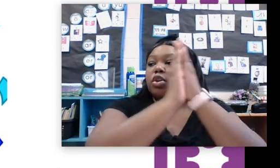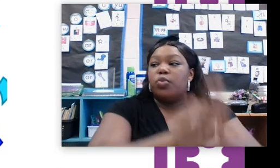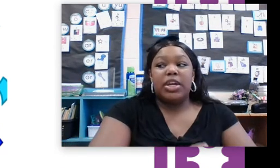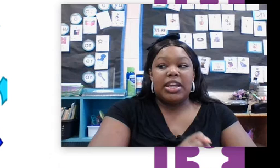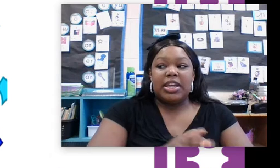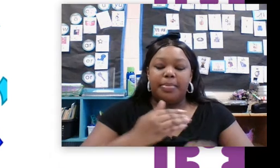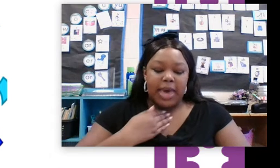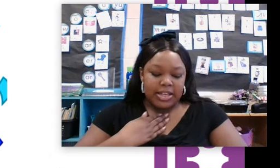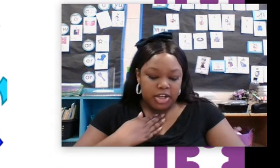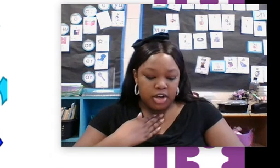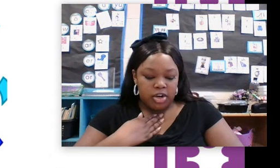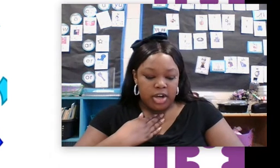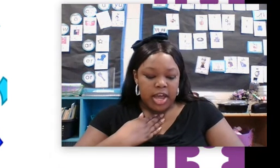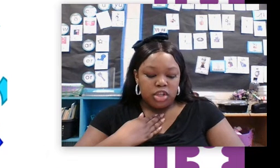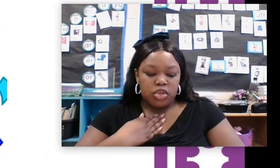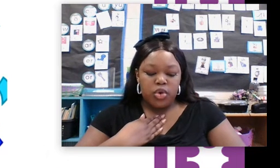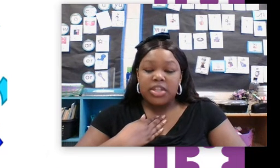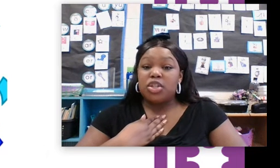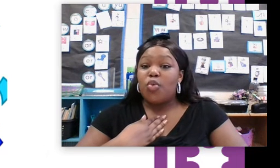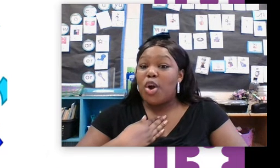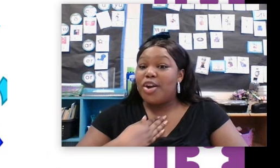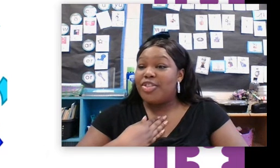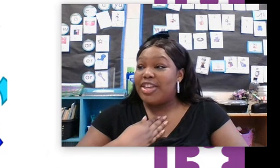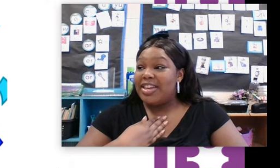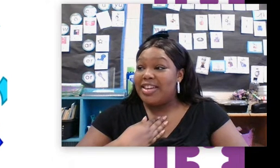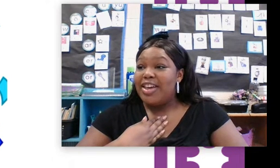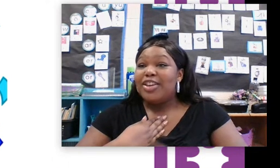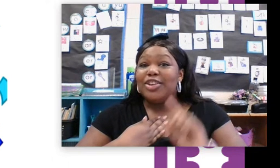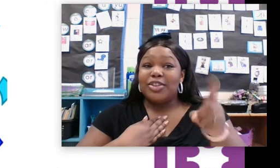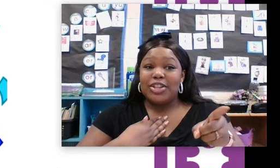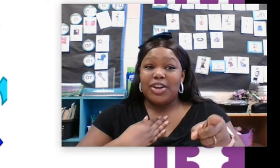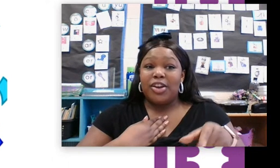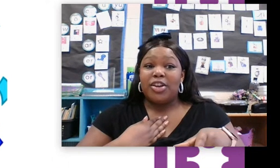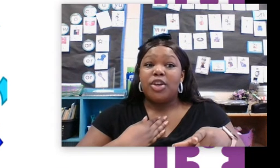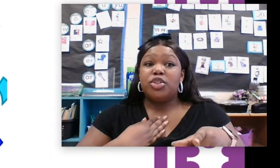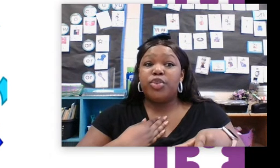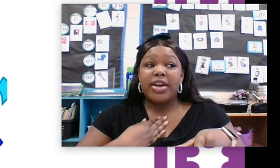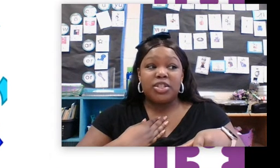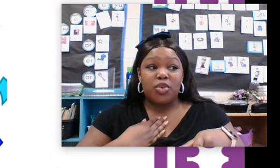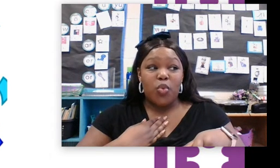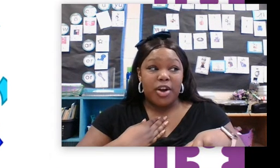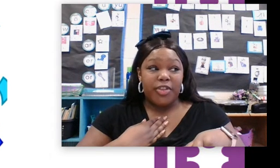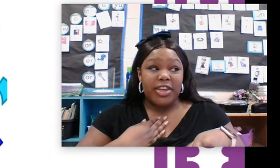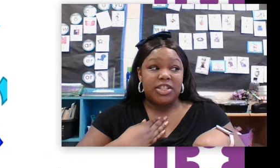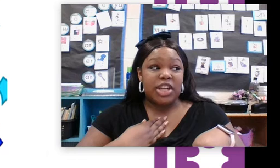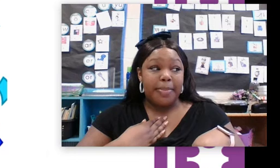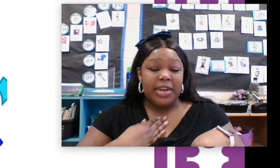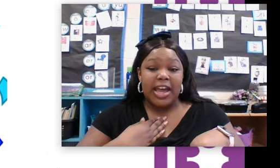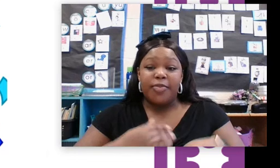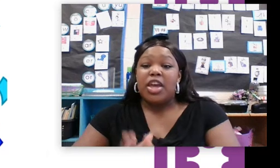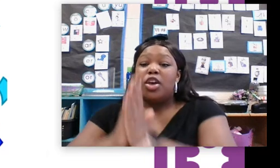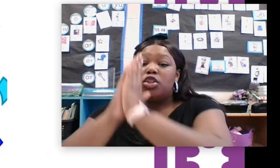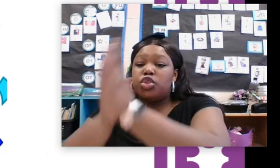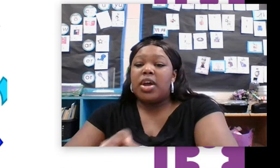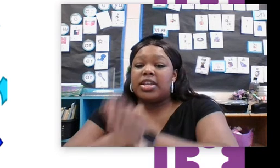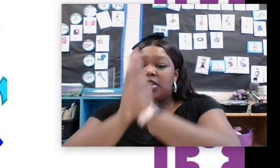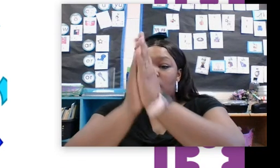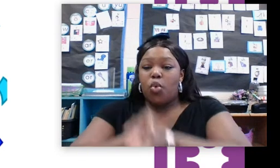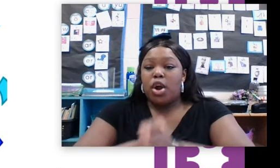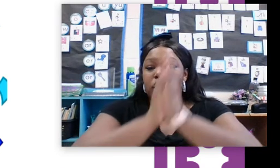Wandering. My turn, trustworthy. Your turn, trustworthy. Chop it out.